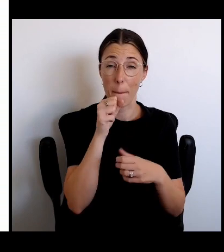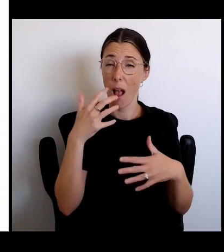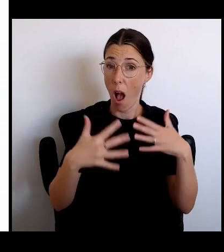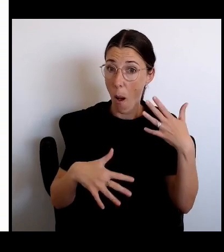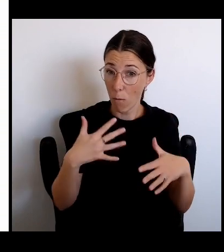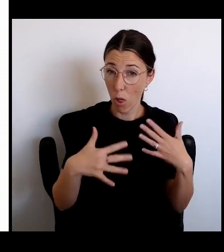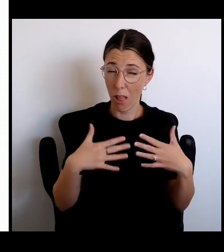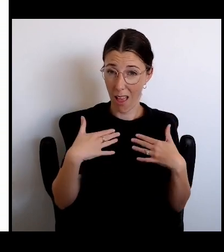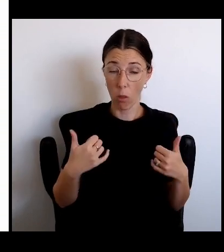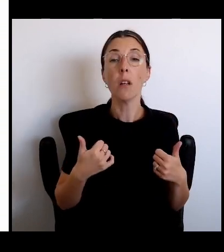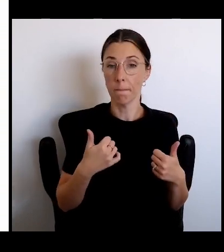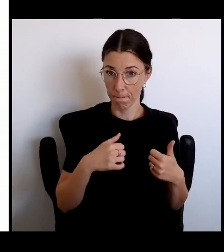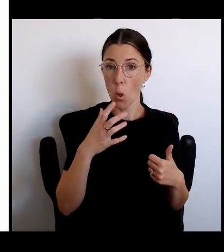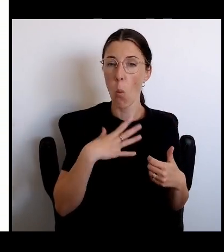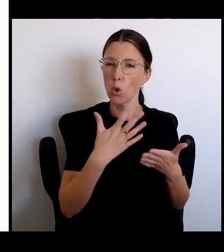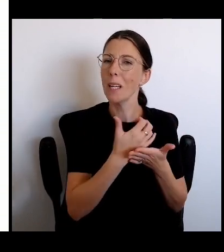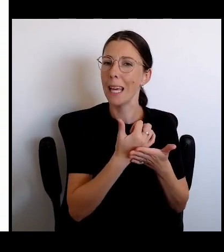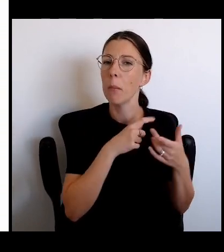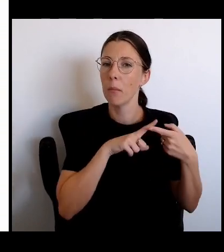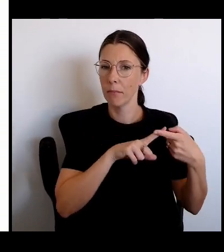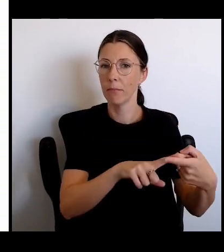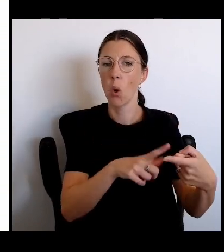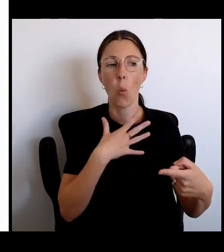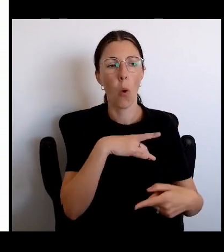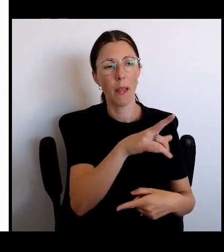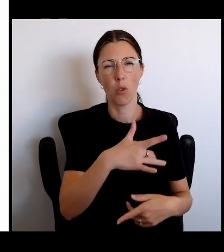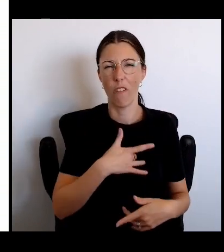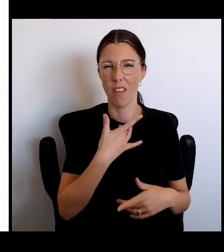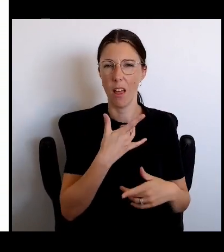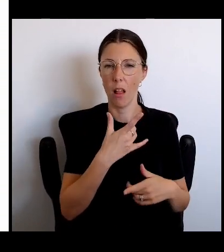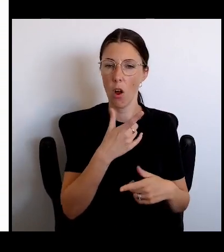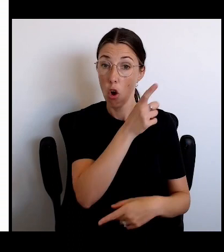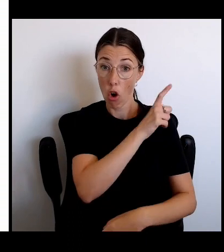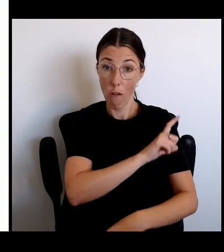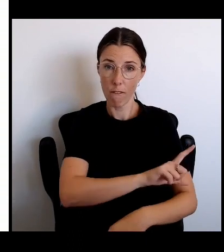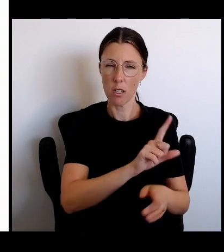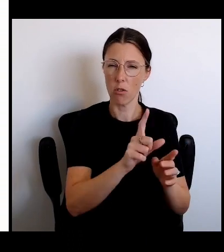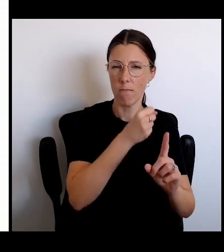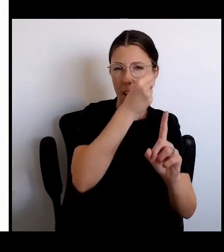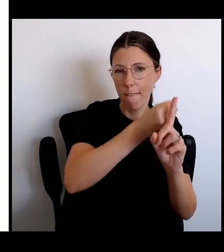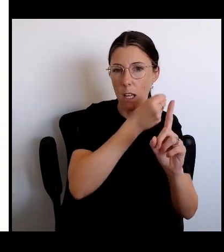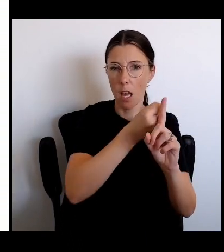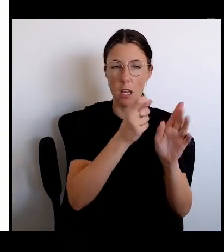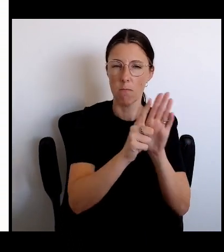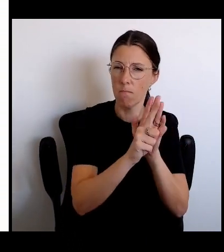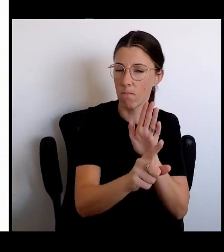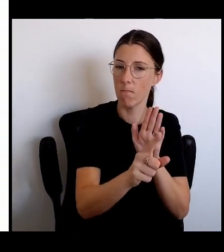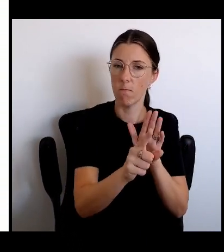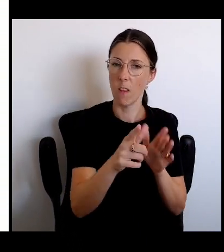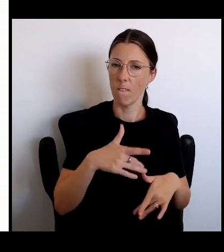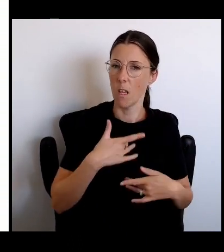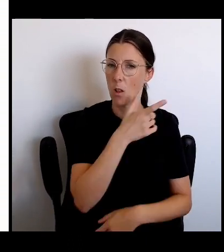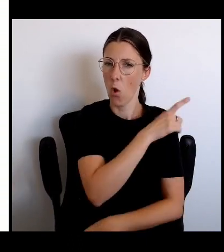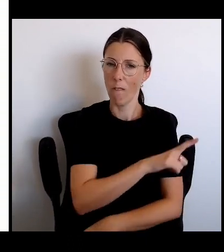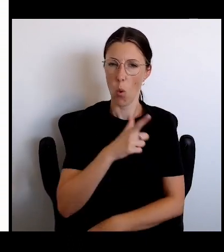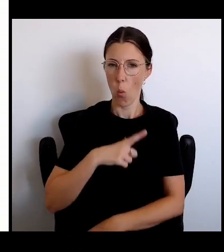that advocacy space where they feel confident about affirming all the reasons not to vape. And also